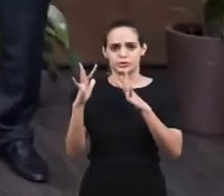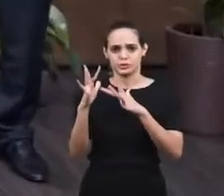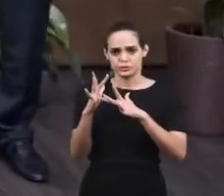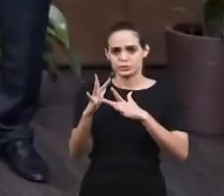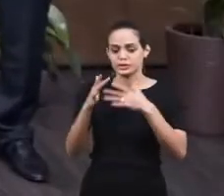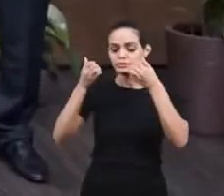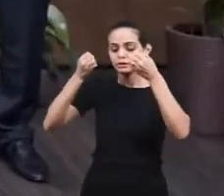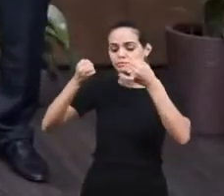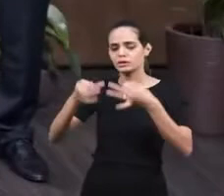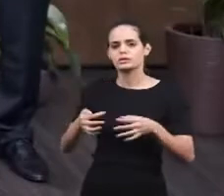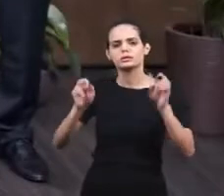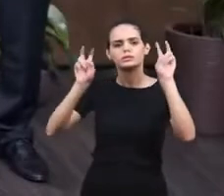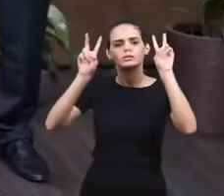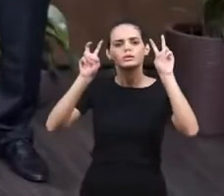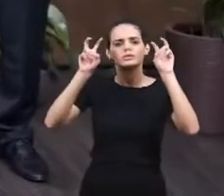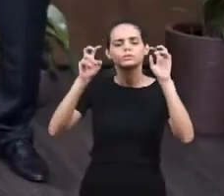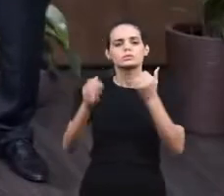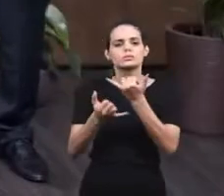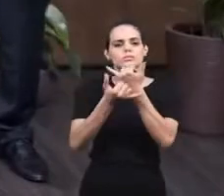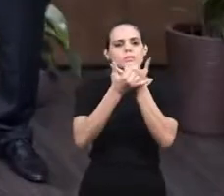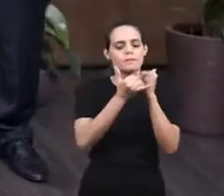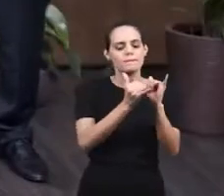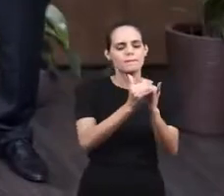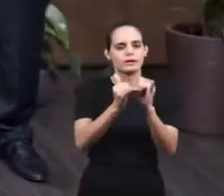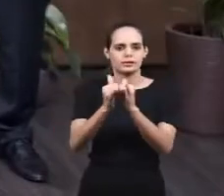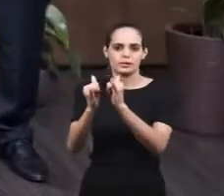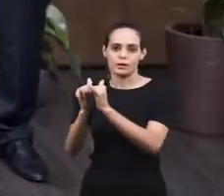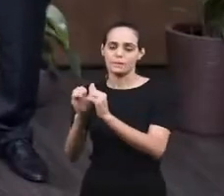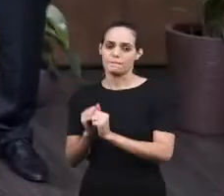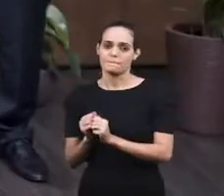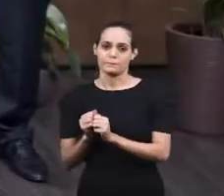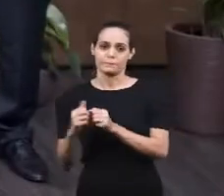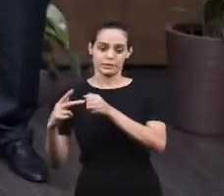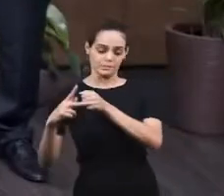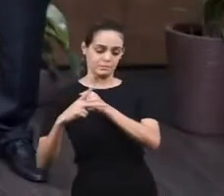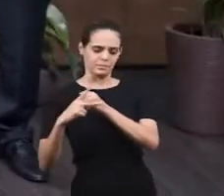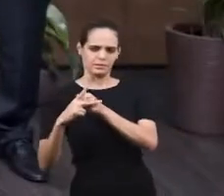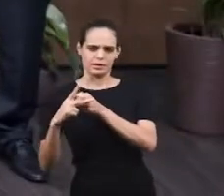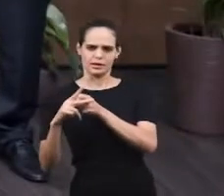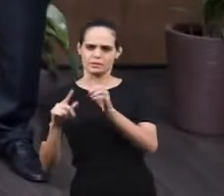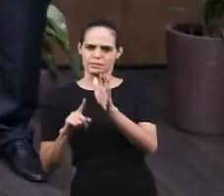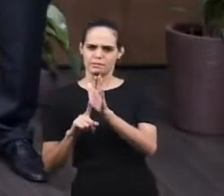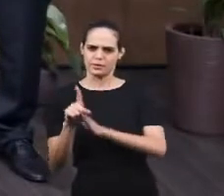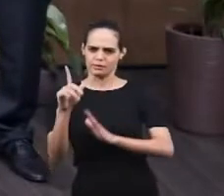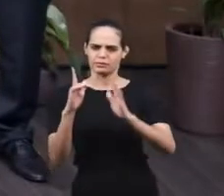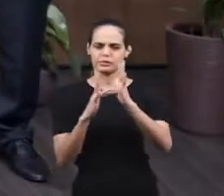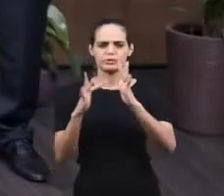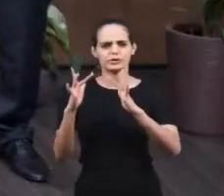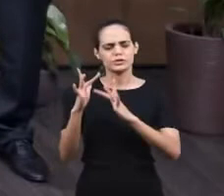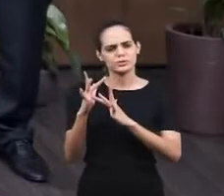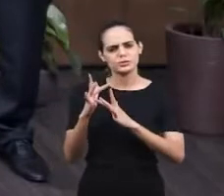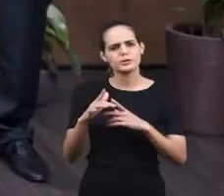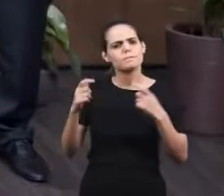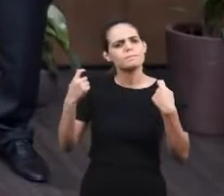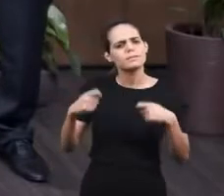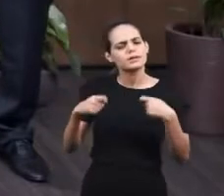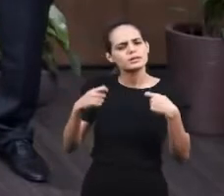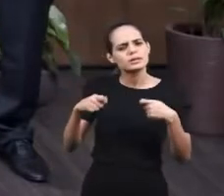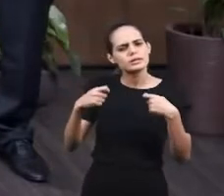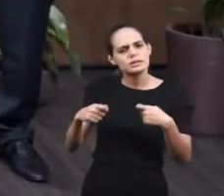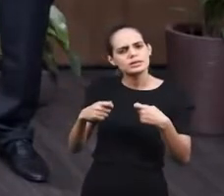Jesus was speaking of forgiveness, and Peter asked a question: